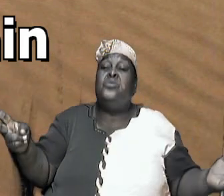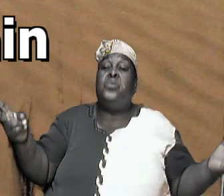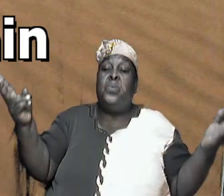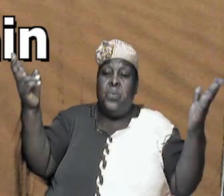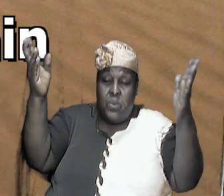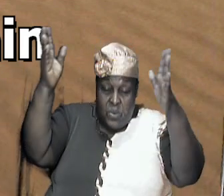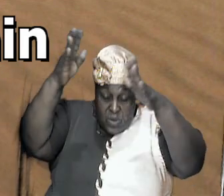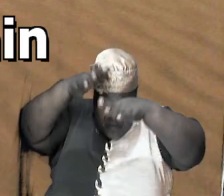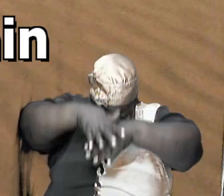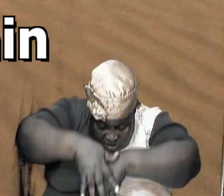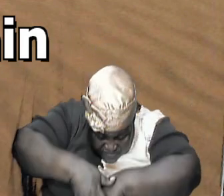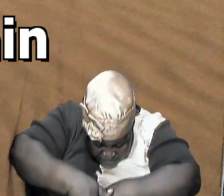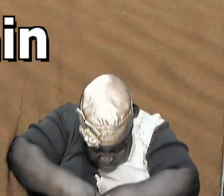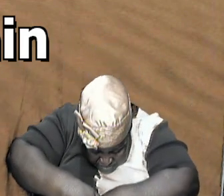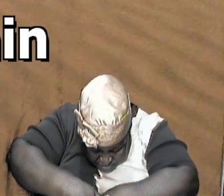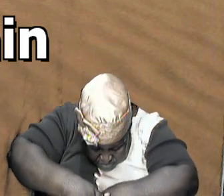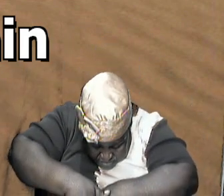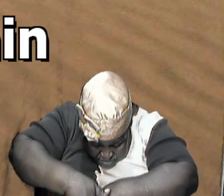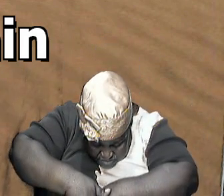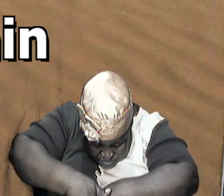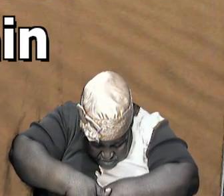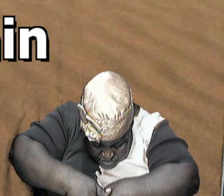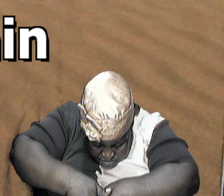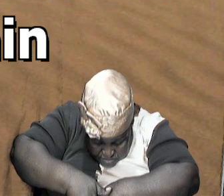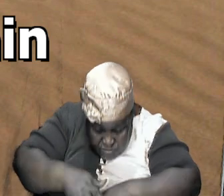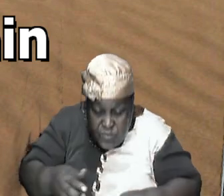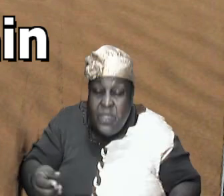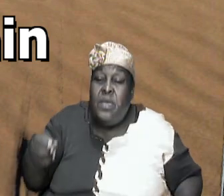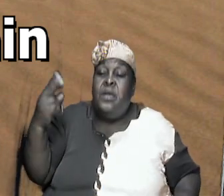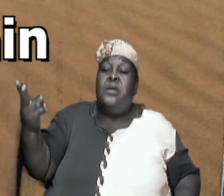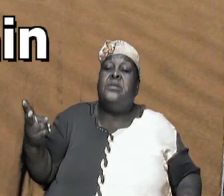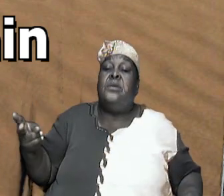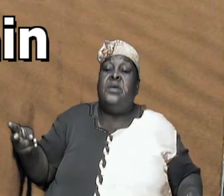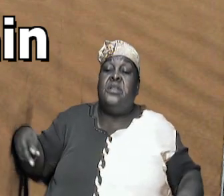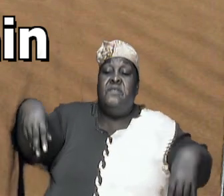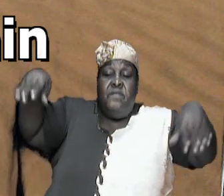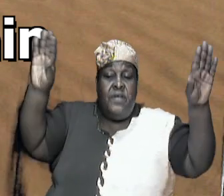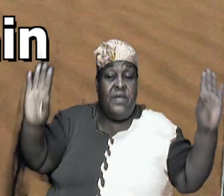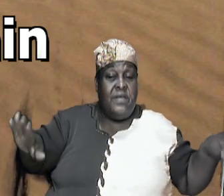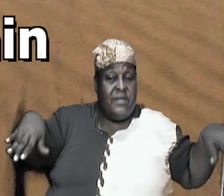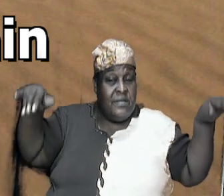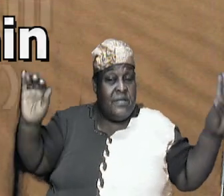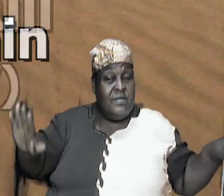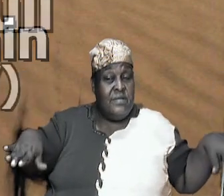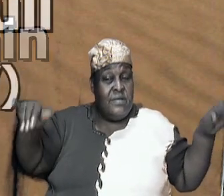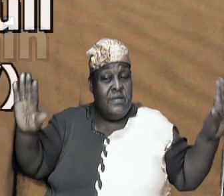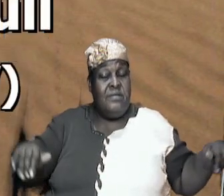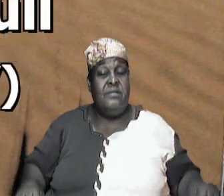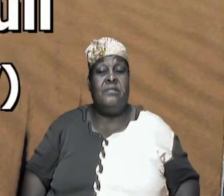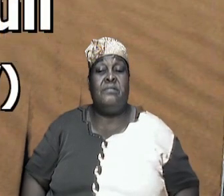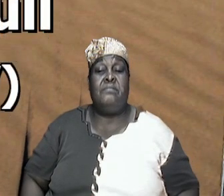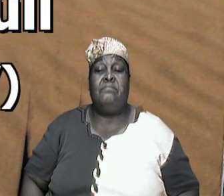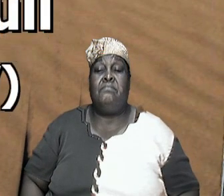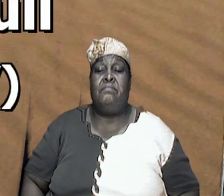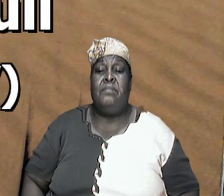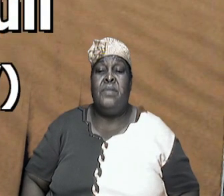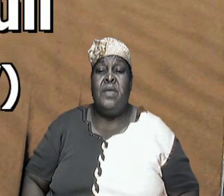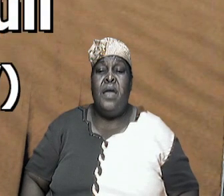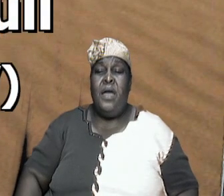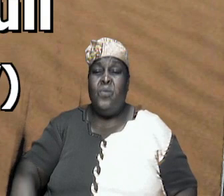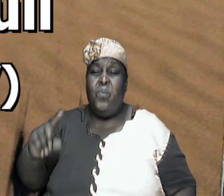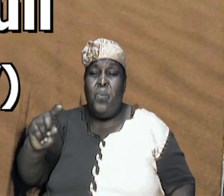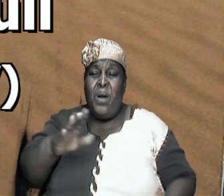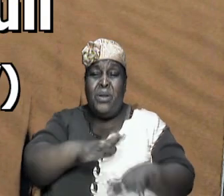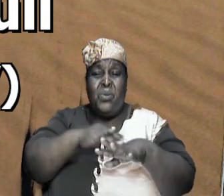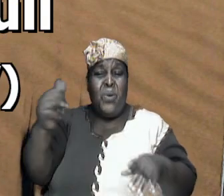his eyes, his feet, and with twain he did fly. Verse 3 said,